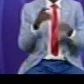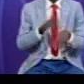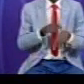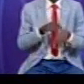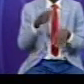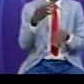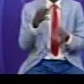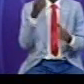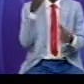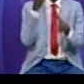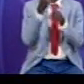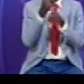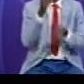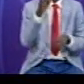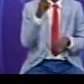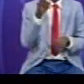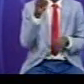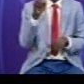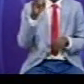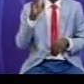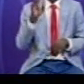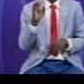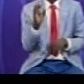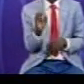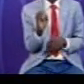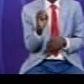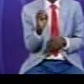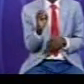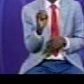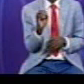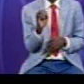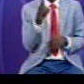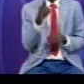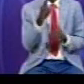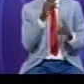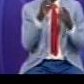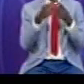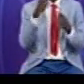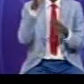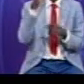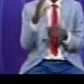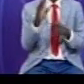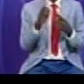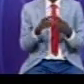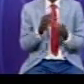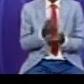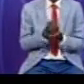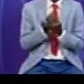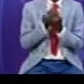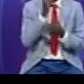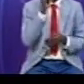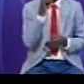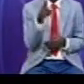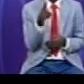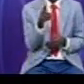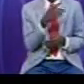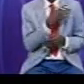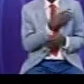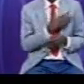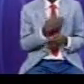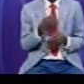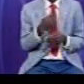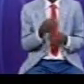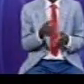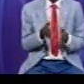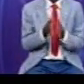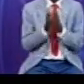We finished the exam September, so Impact was October. So I told God to intervene. I told God to work out